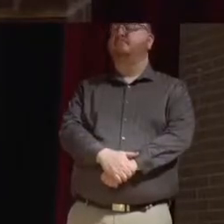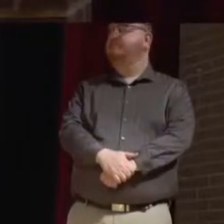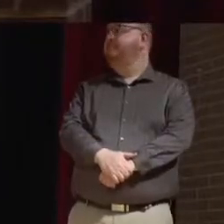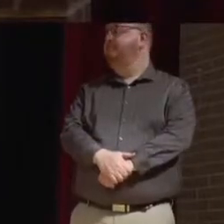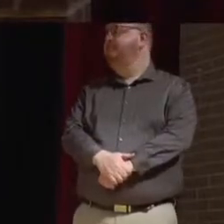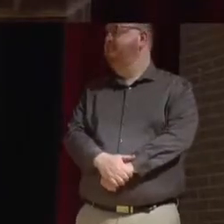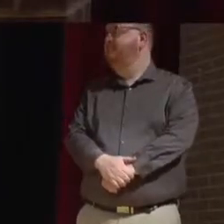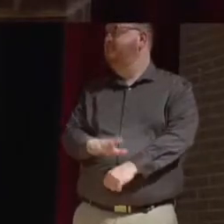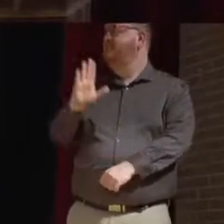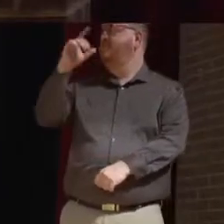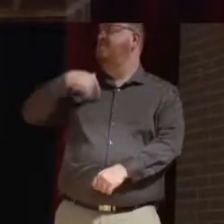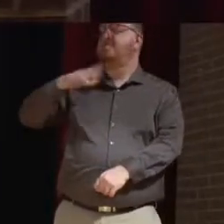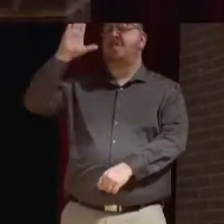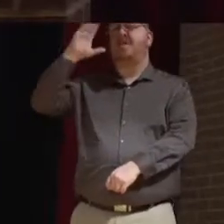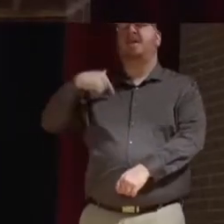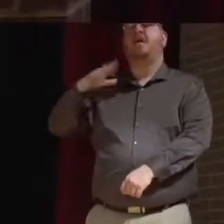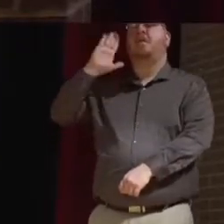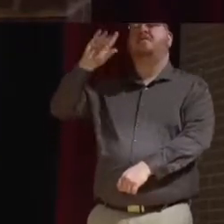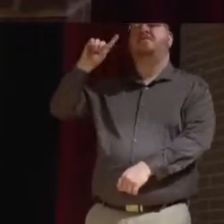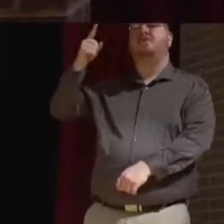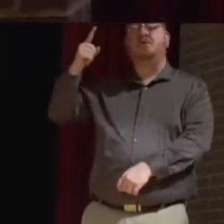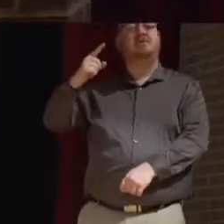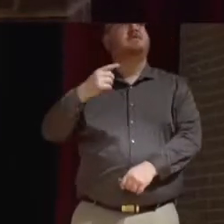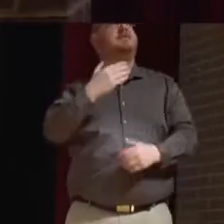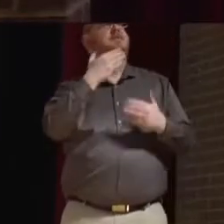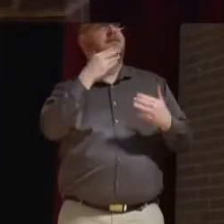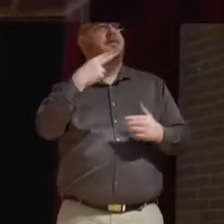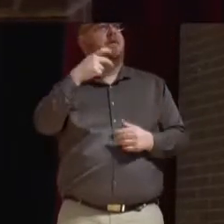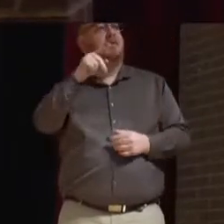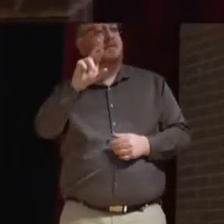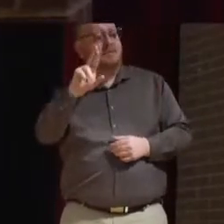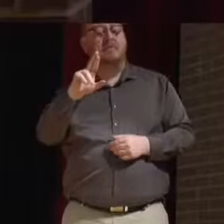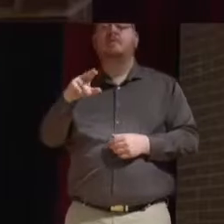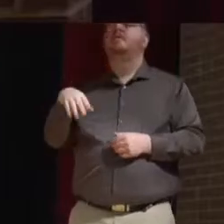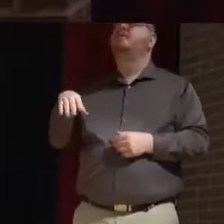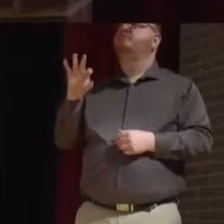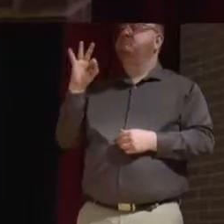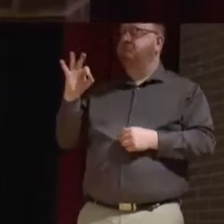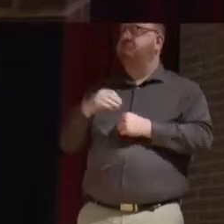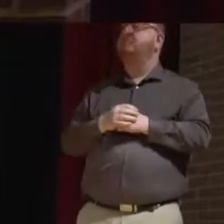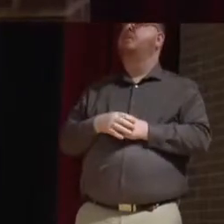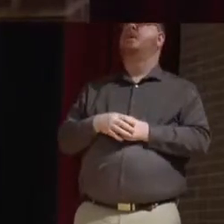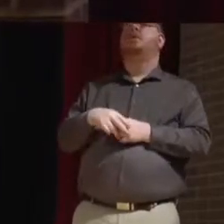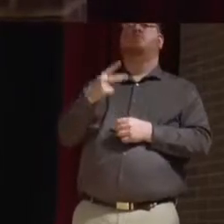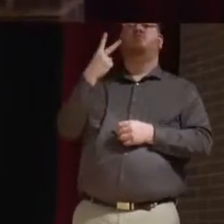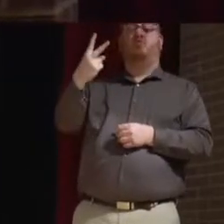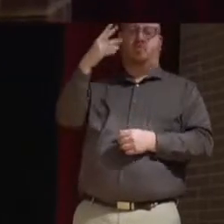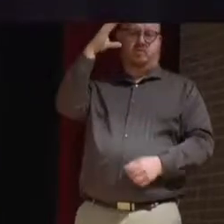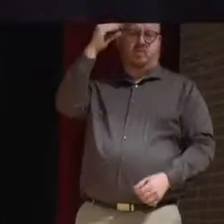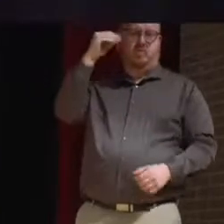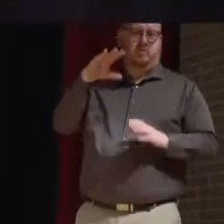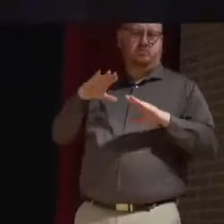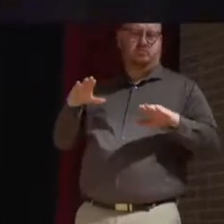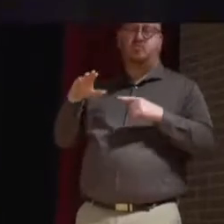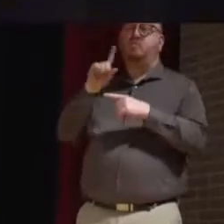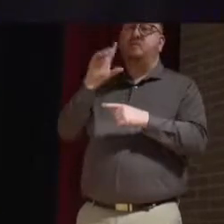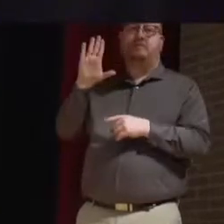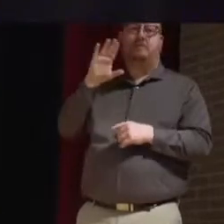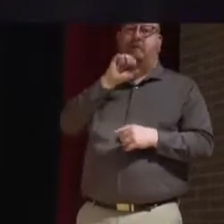I'll go first. Thank you, Heather. You're welcome. I think having two boys that are very close together in